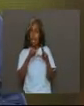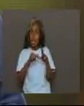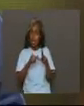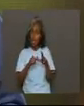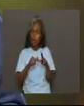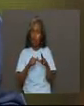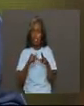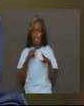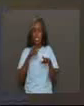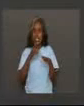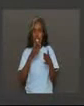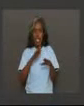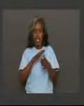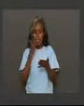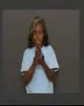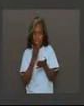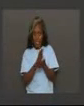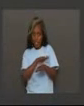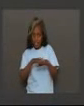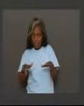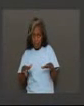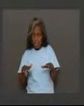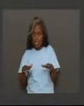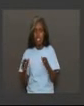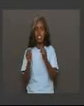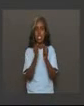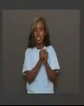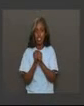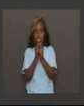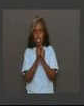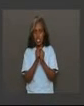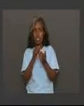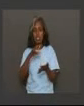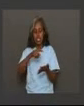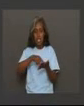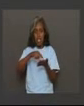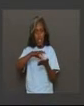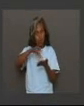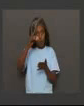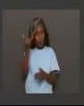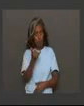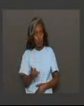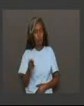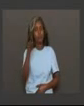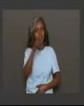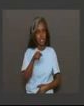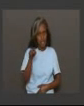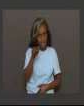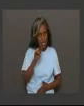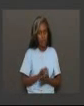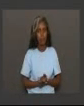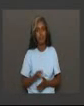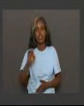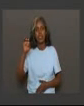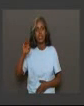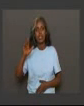the cutting plane, the intersection with a cone will form a circle,